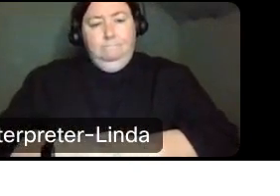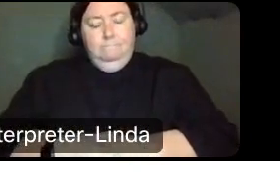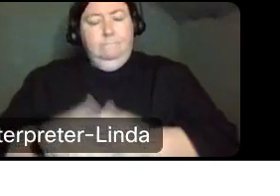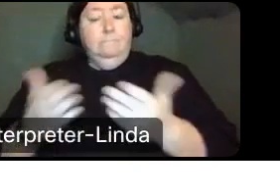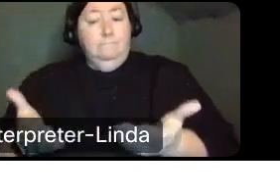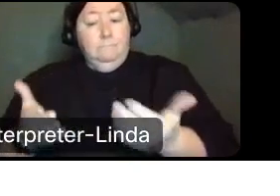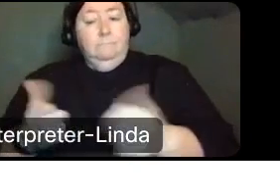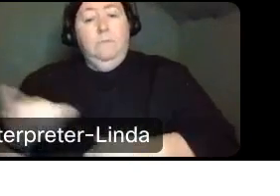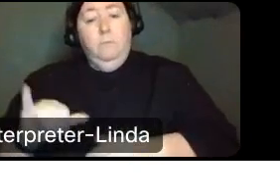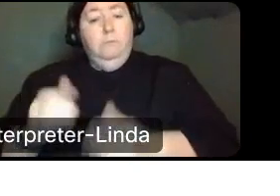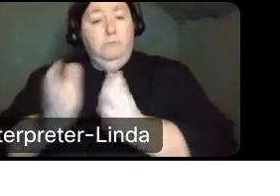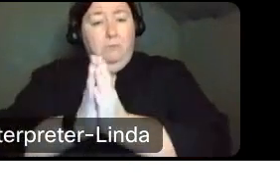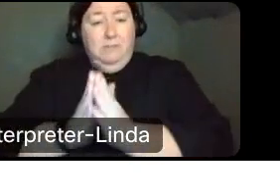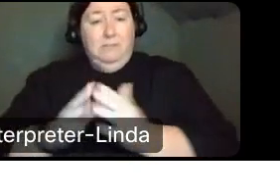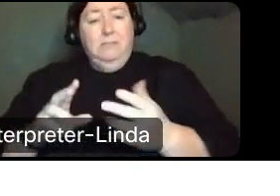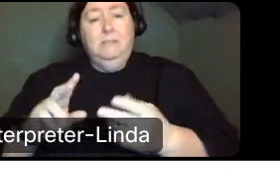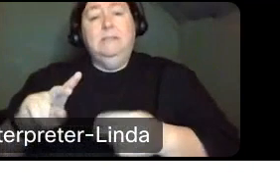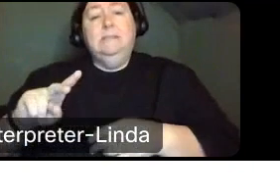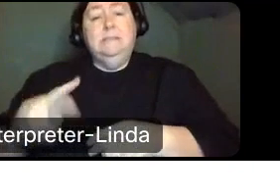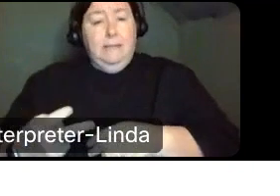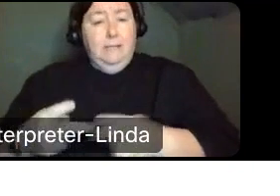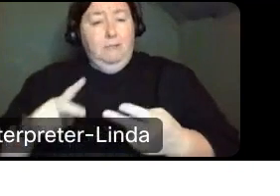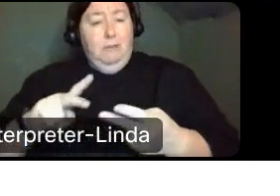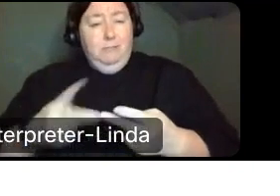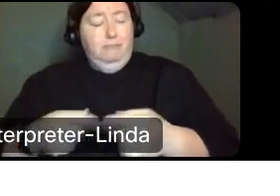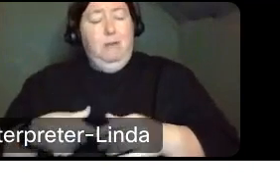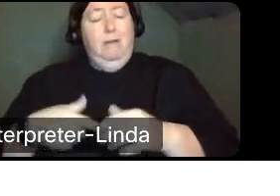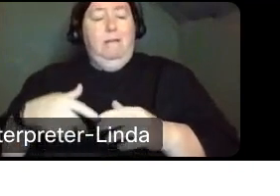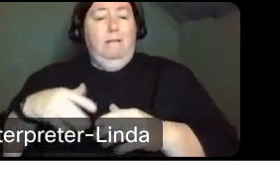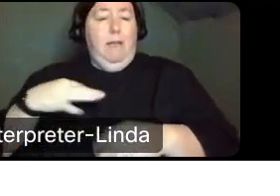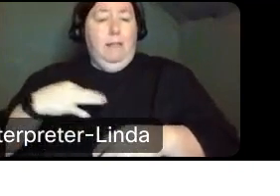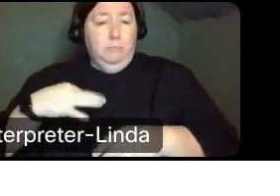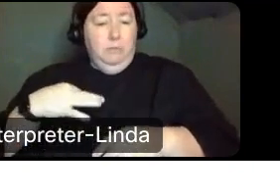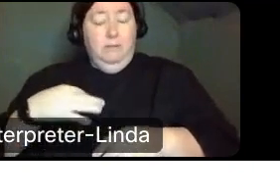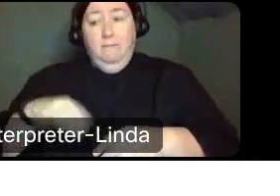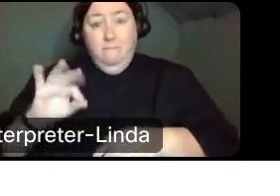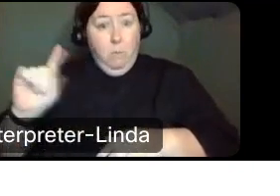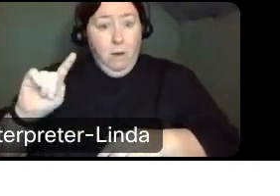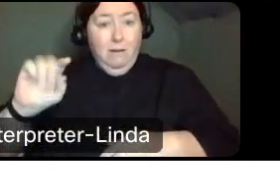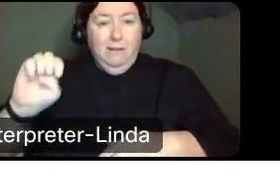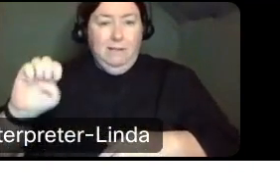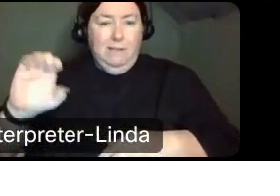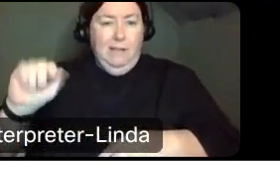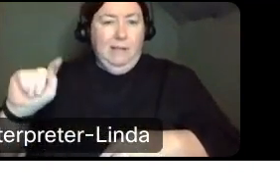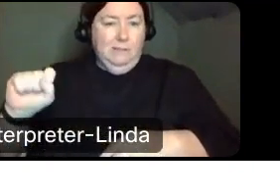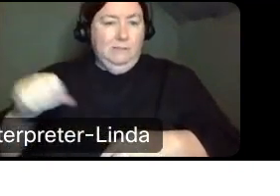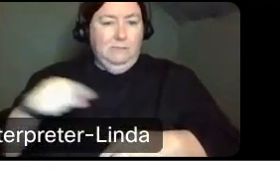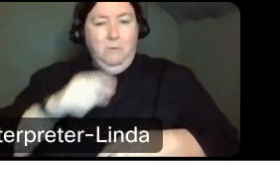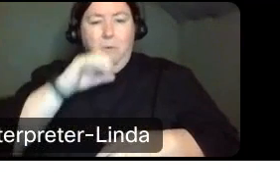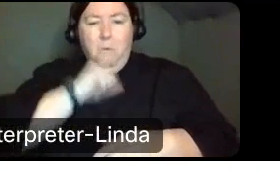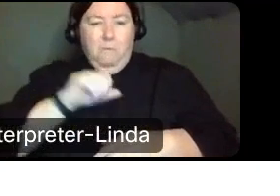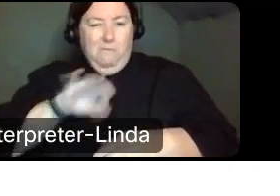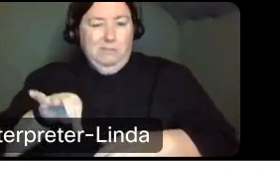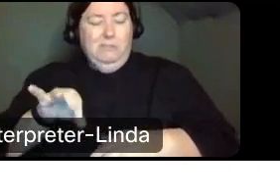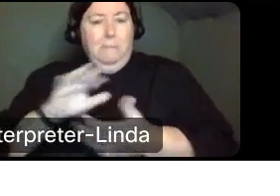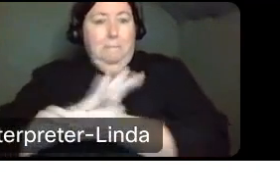We also ask about secondary eligibility. Again, you should be able to find this in ECATS. Here's the old screenshot from the